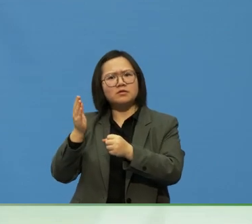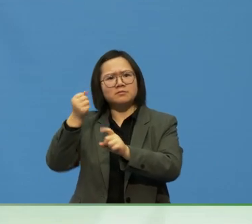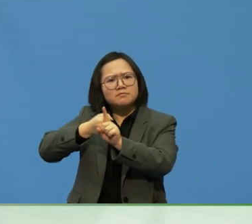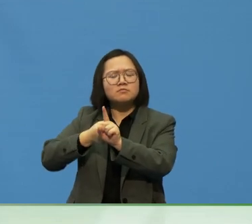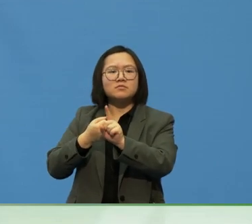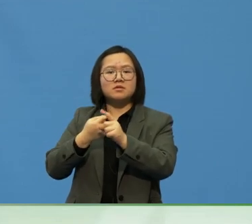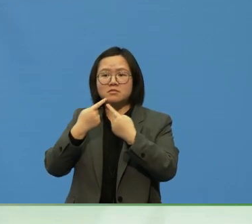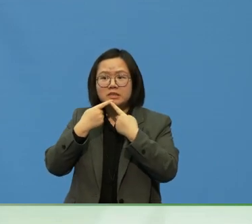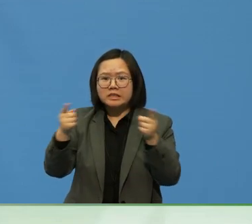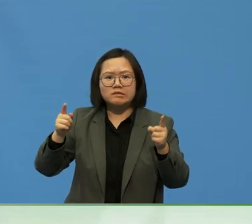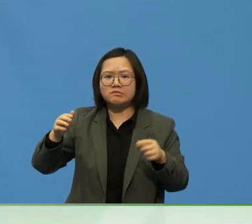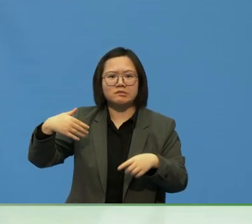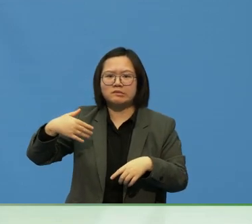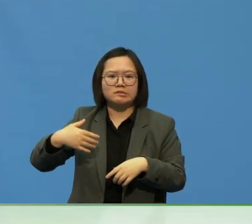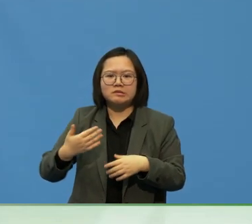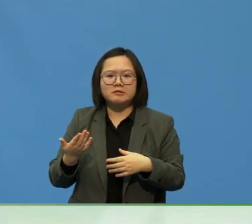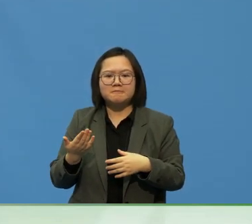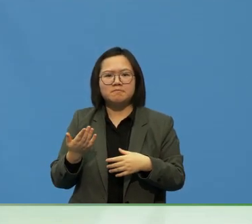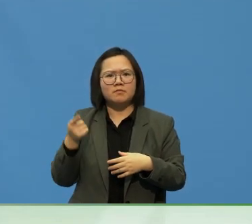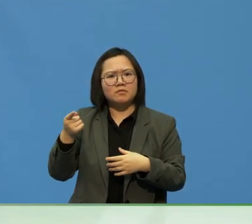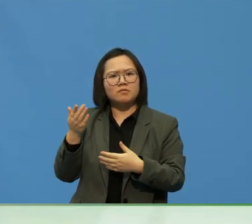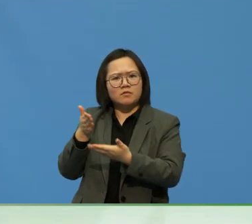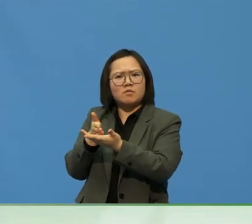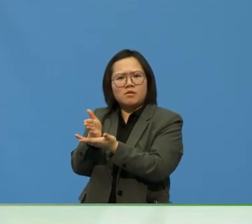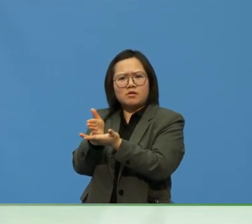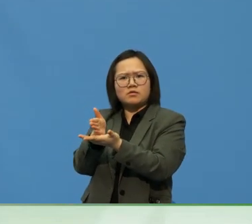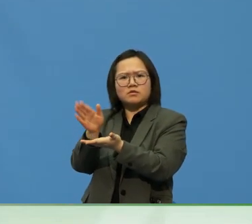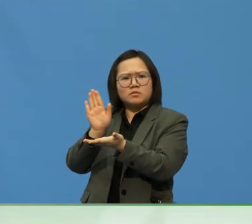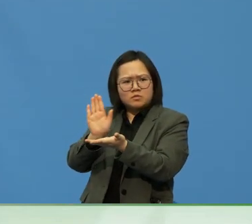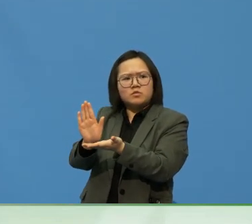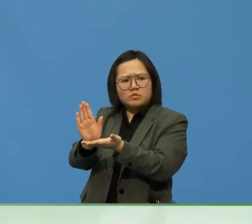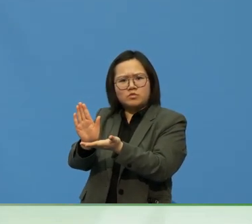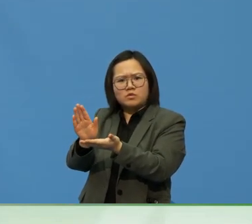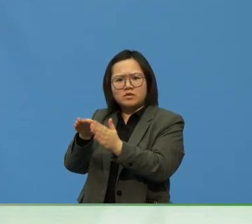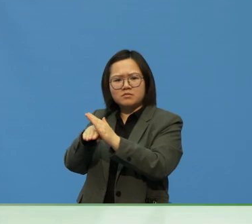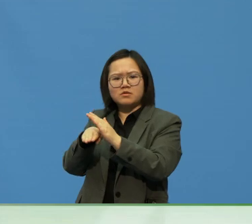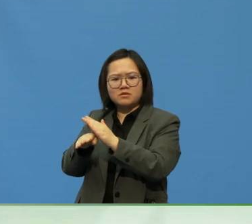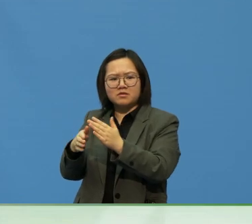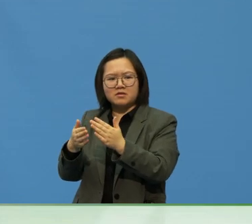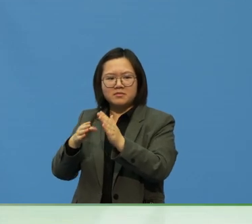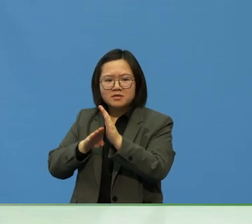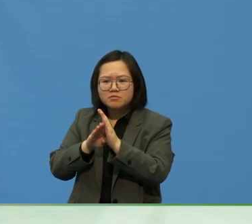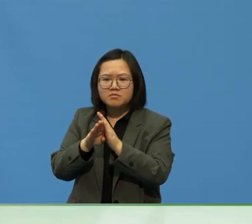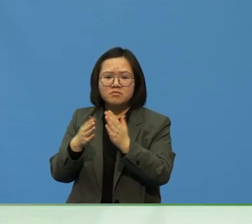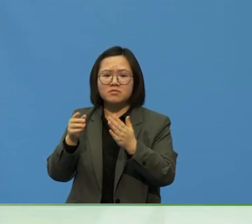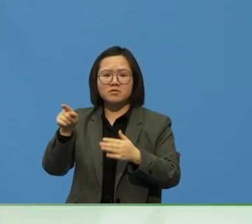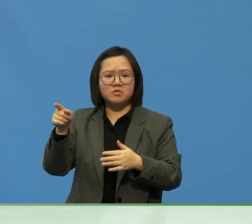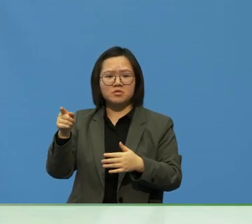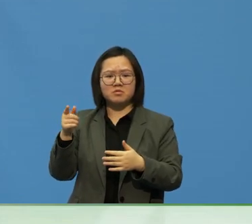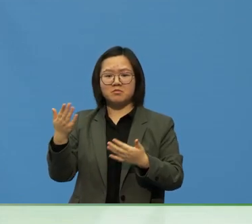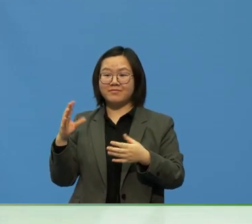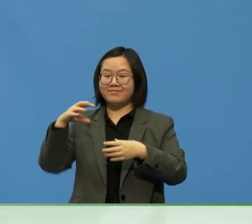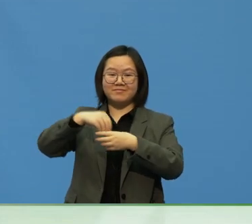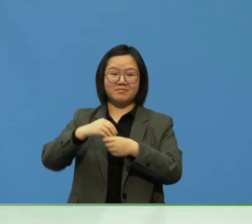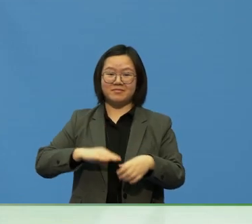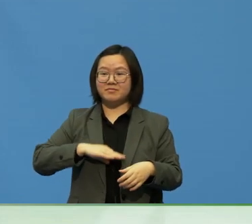work, when you try to exercise your right of access, when you develop your disability when you're 45 and you've been with the company for 5 years, you